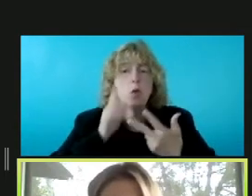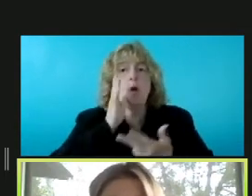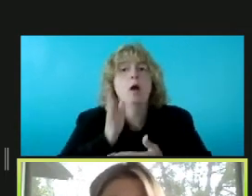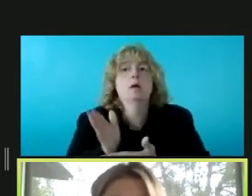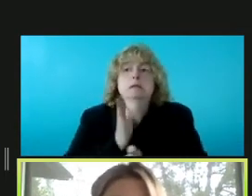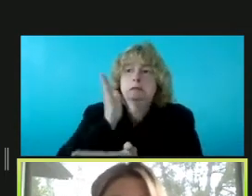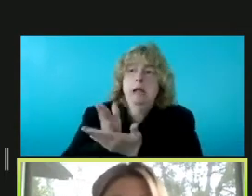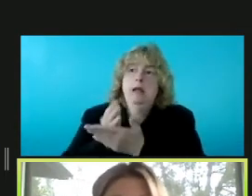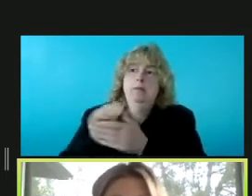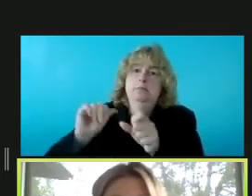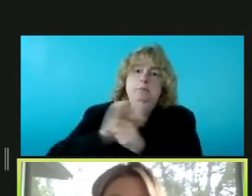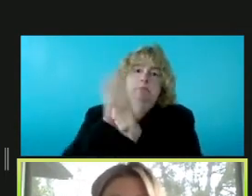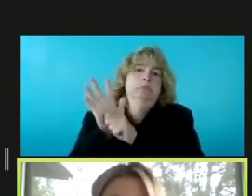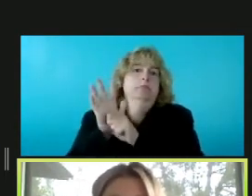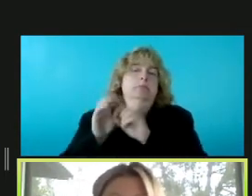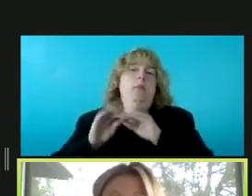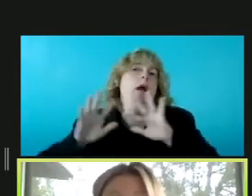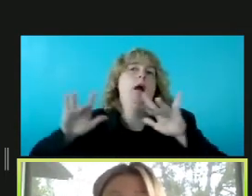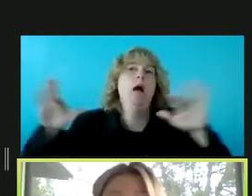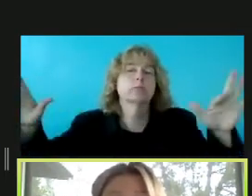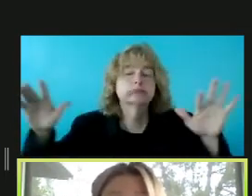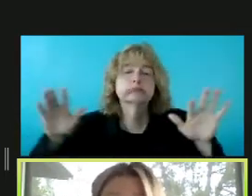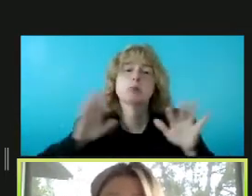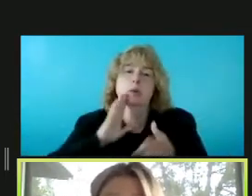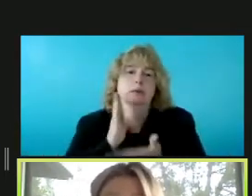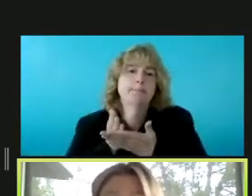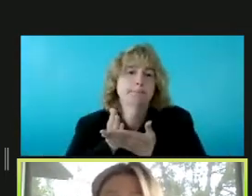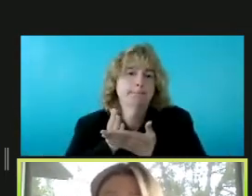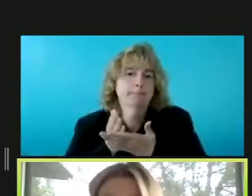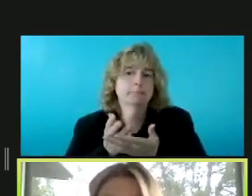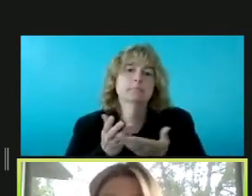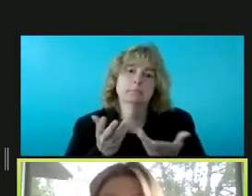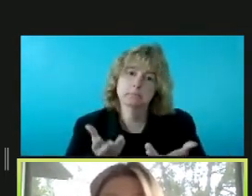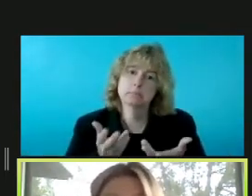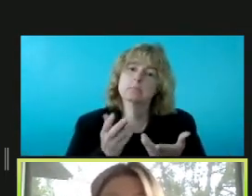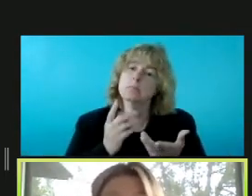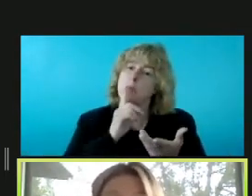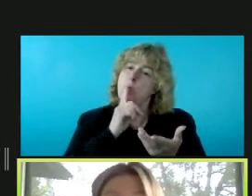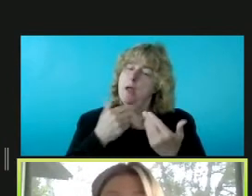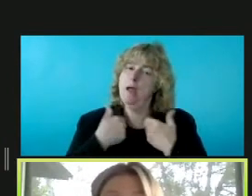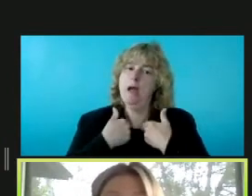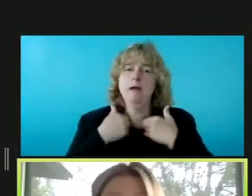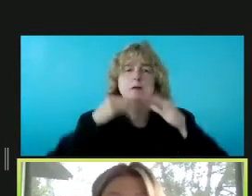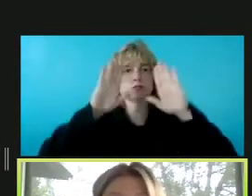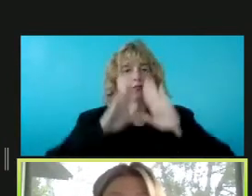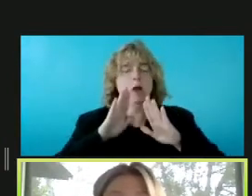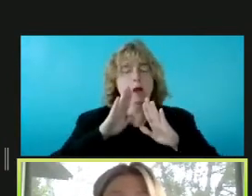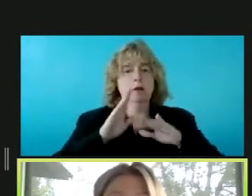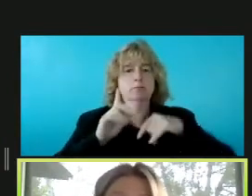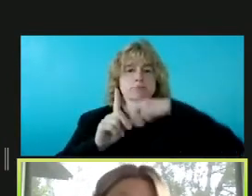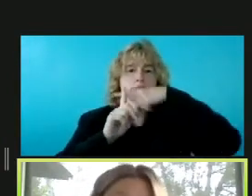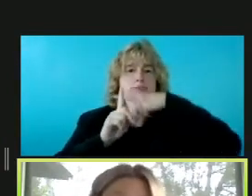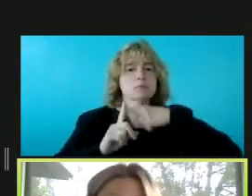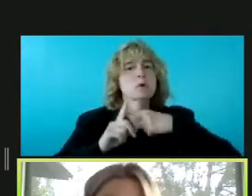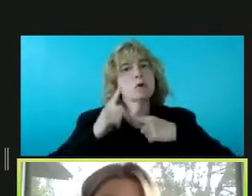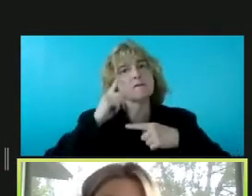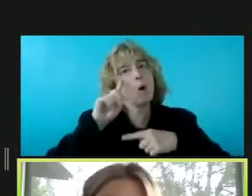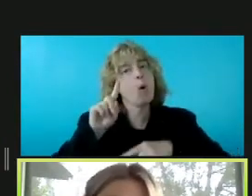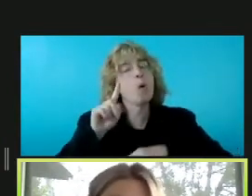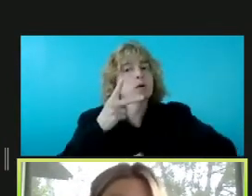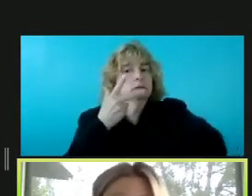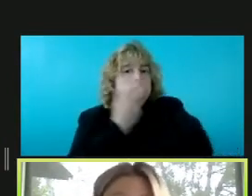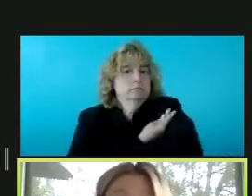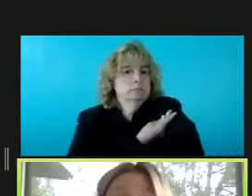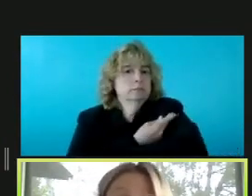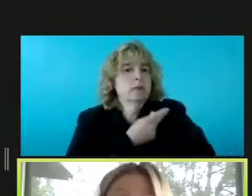pandemic. There's some really great bonuses about getting vaccines, and it's one of the reasons that we are able to get back